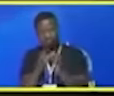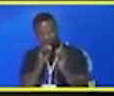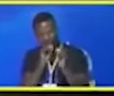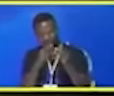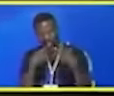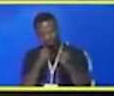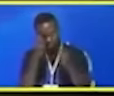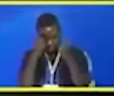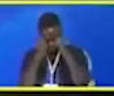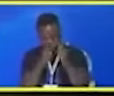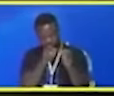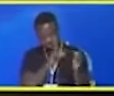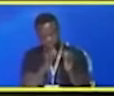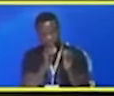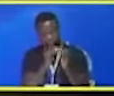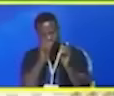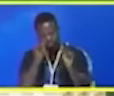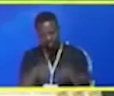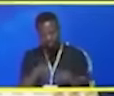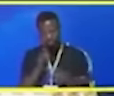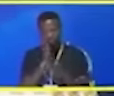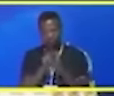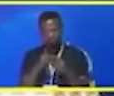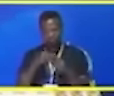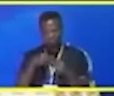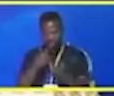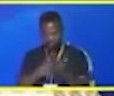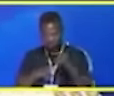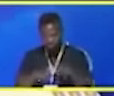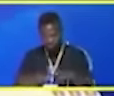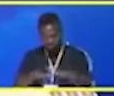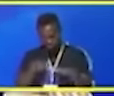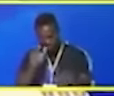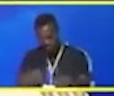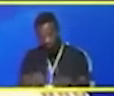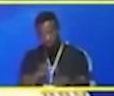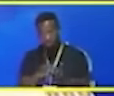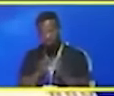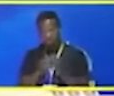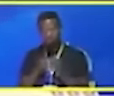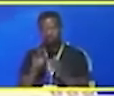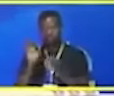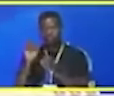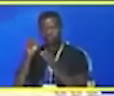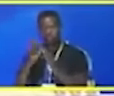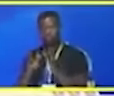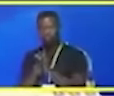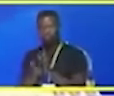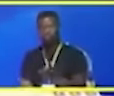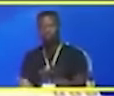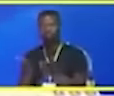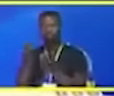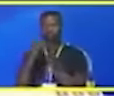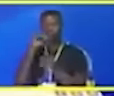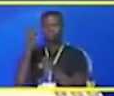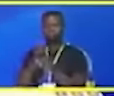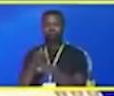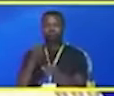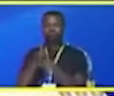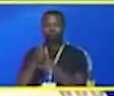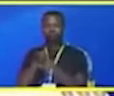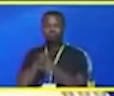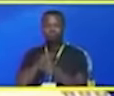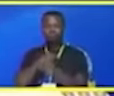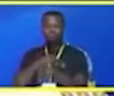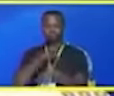that there is a lot to be done. We have a generation, with all due respect, of preachers that are rising and do not care about having the nature